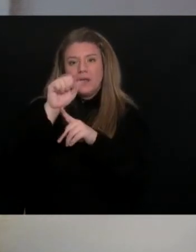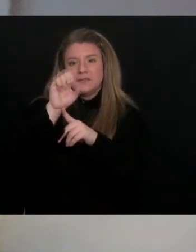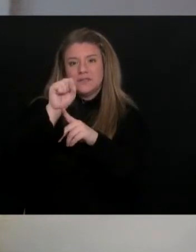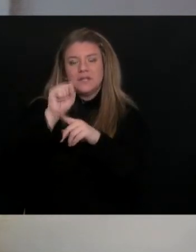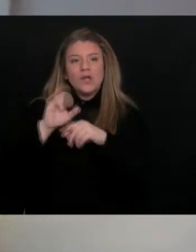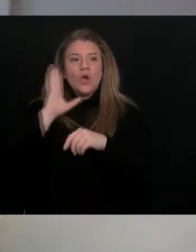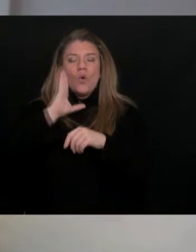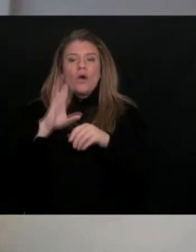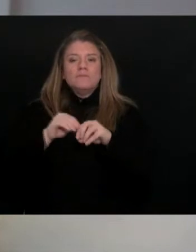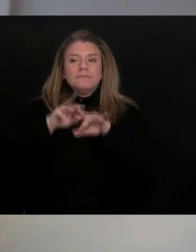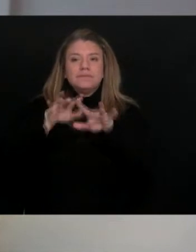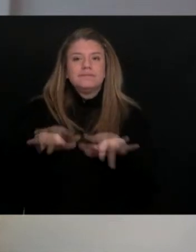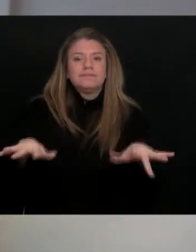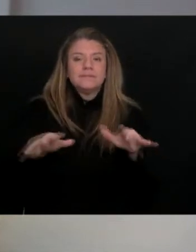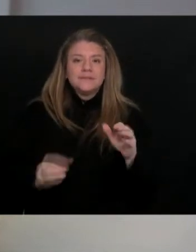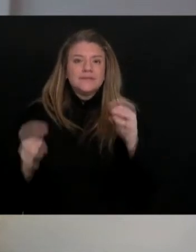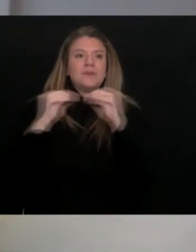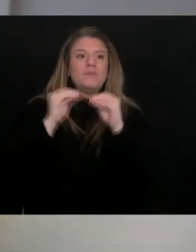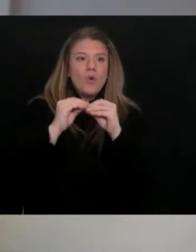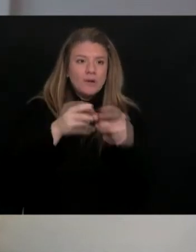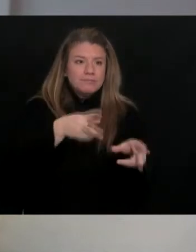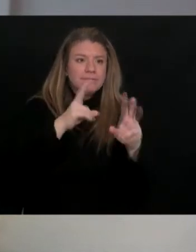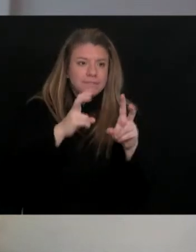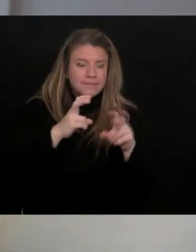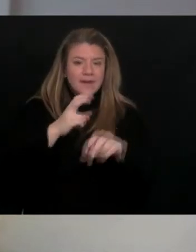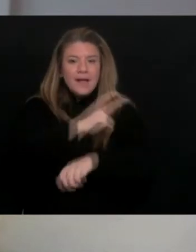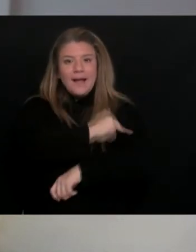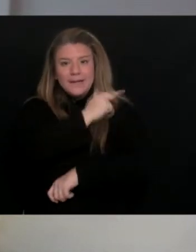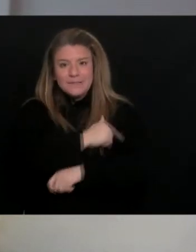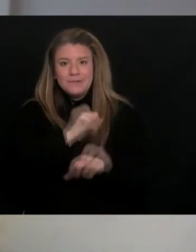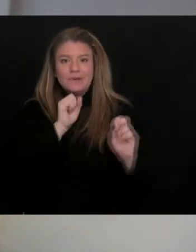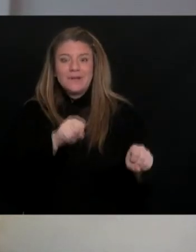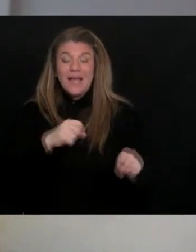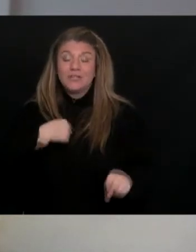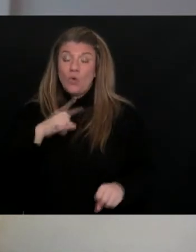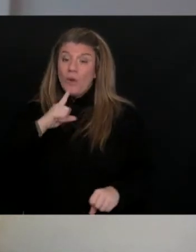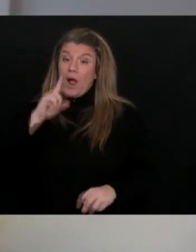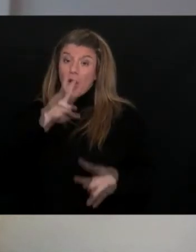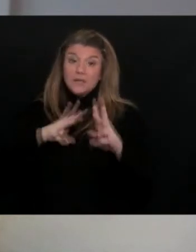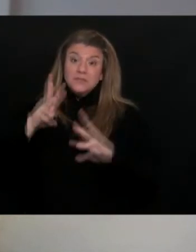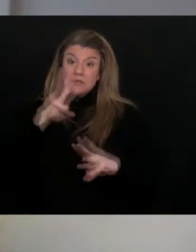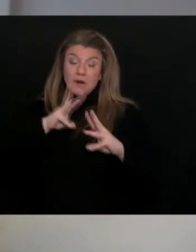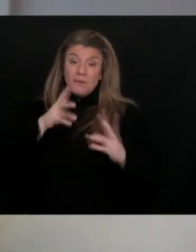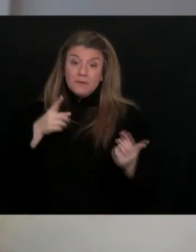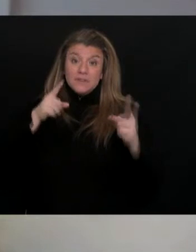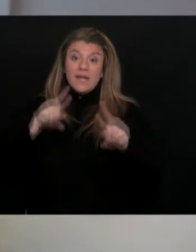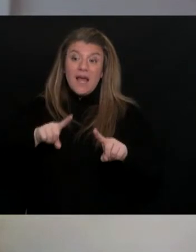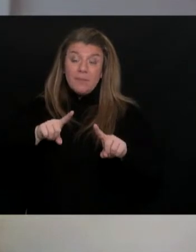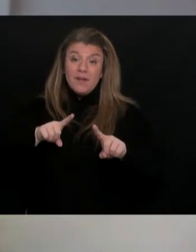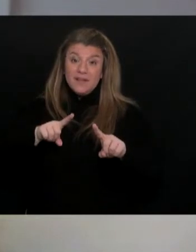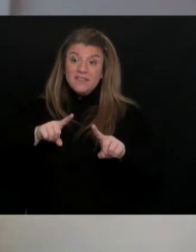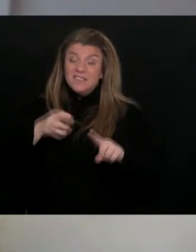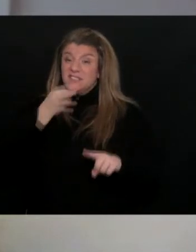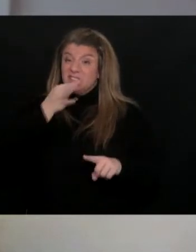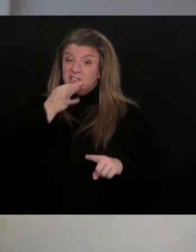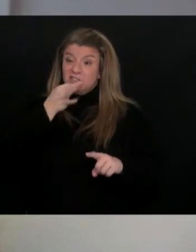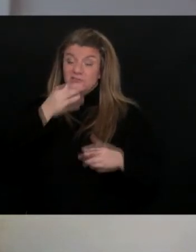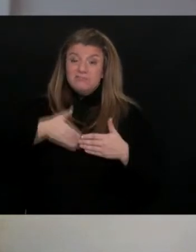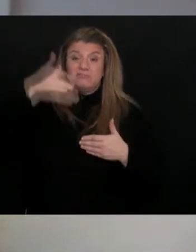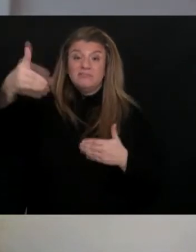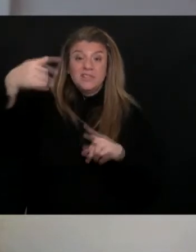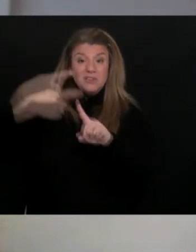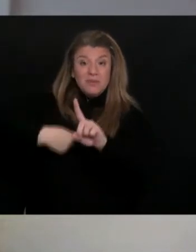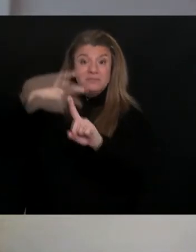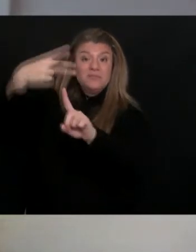to lead to more hospitalizations. And so we are very, very concerned about what's upcoming in the next month to